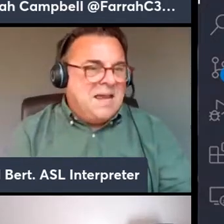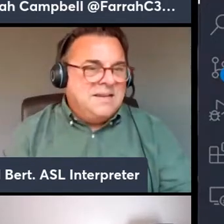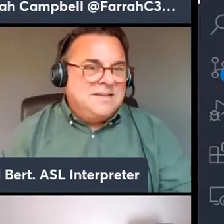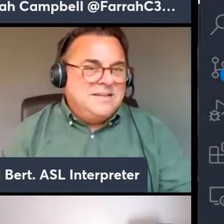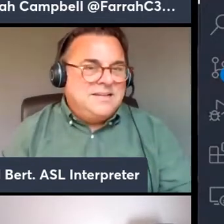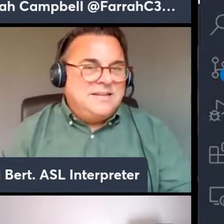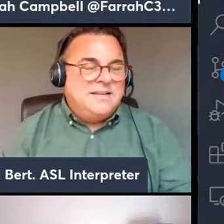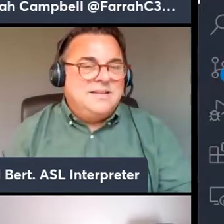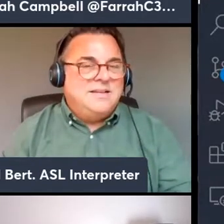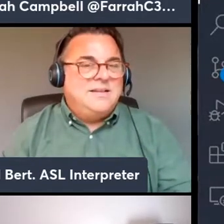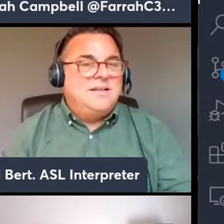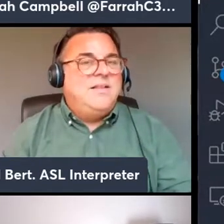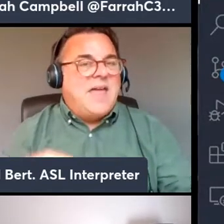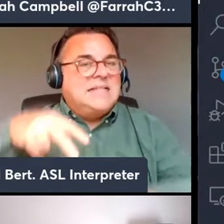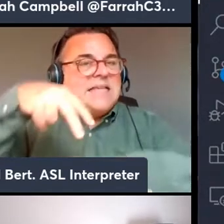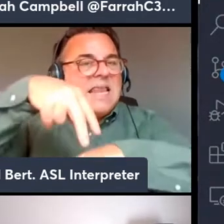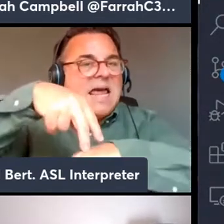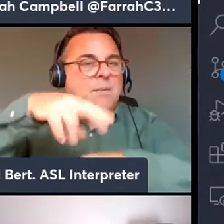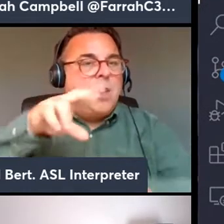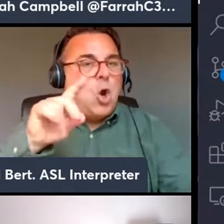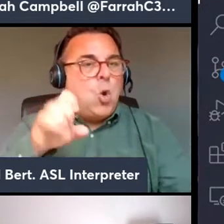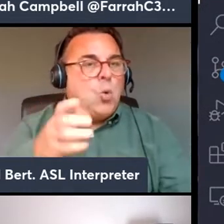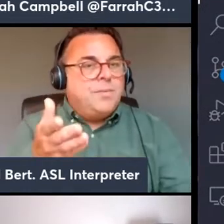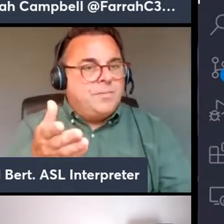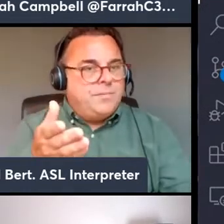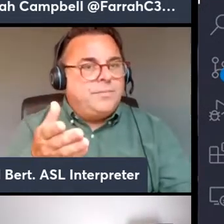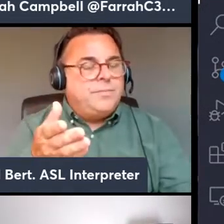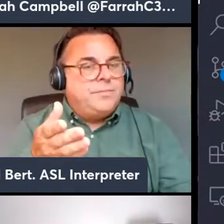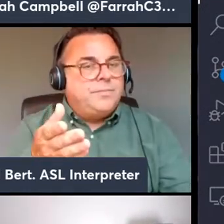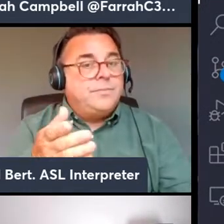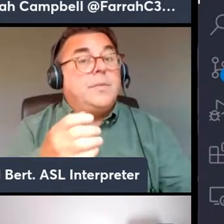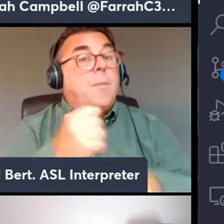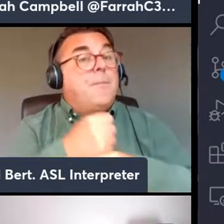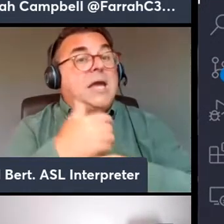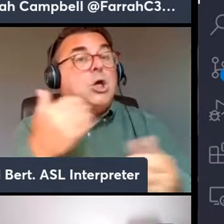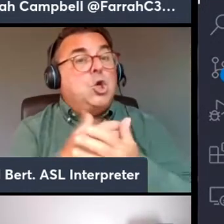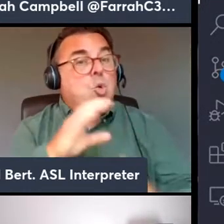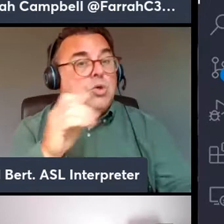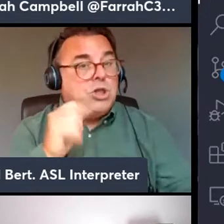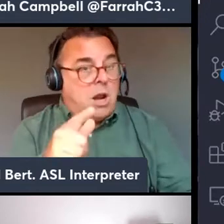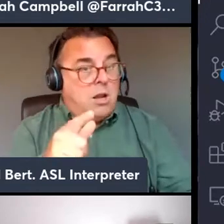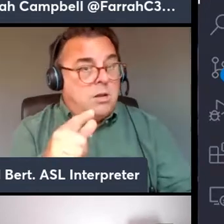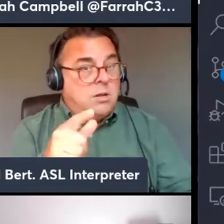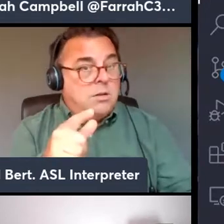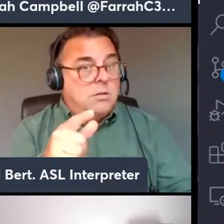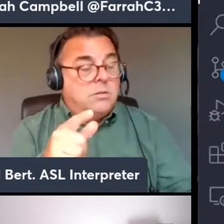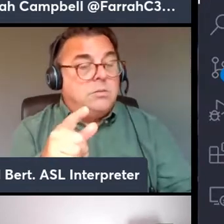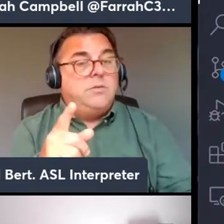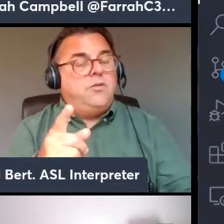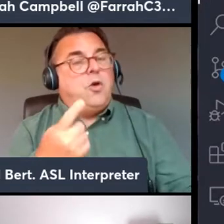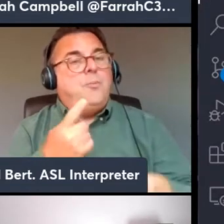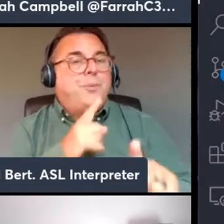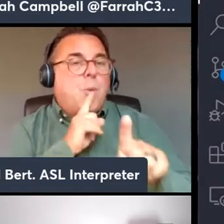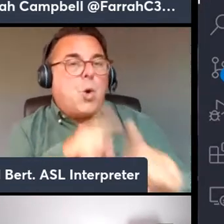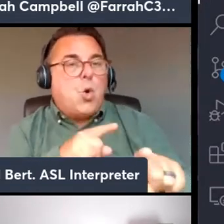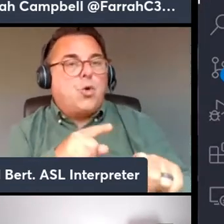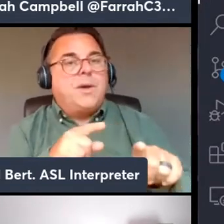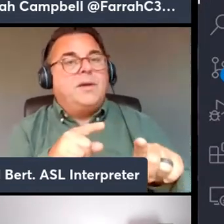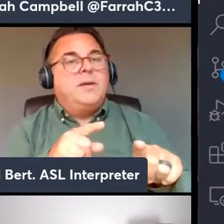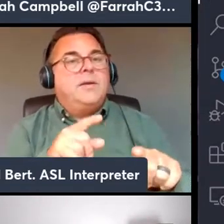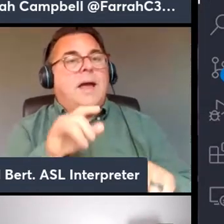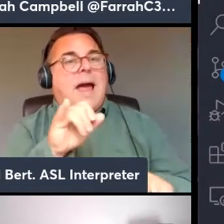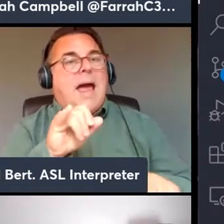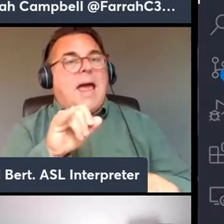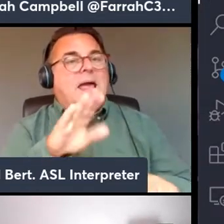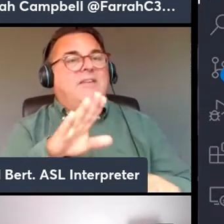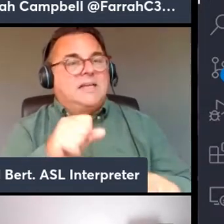Mm-hmm. This is that Lambda code where we're going to create a new channel. So this is us saying to IVS,